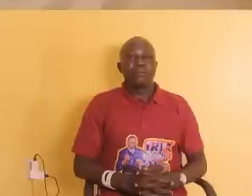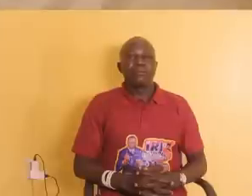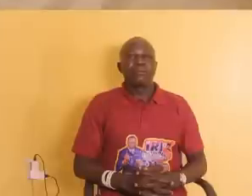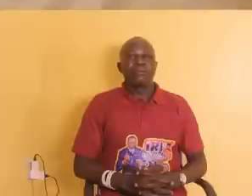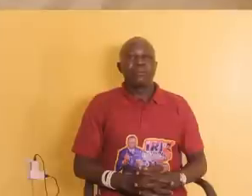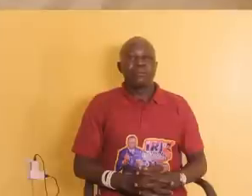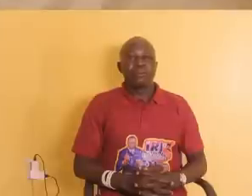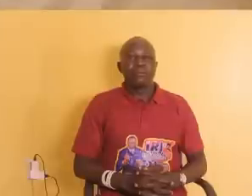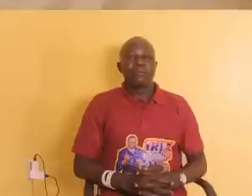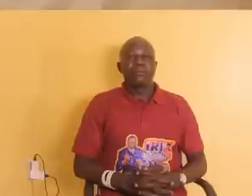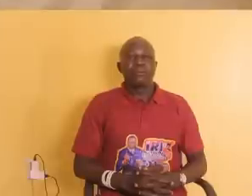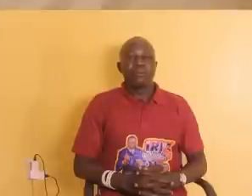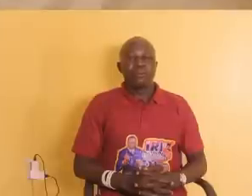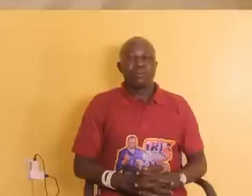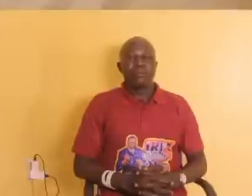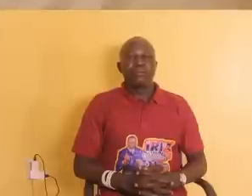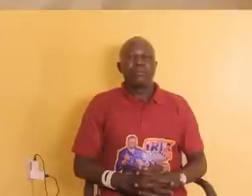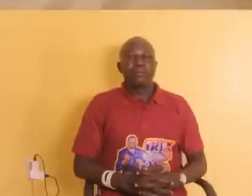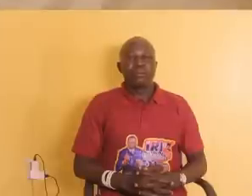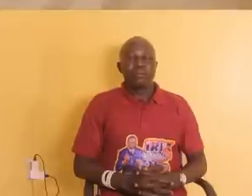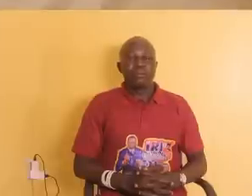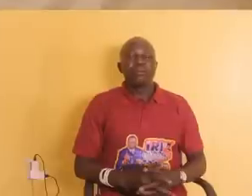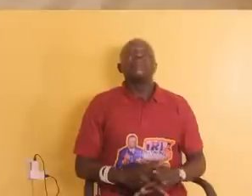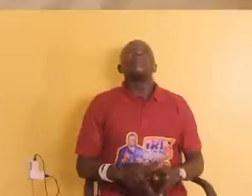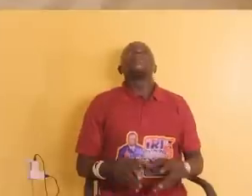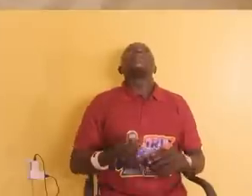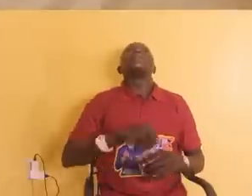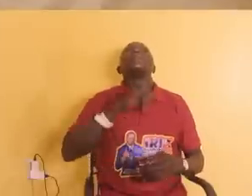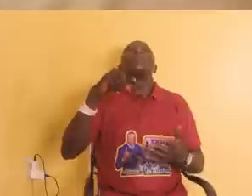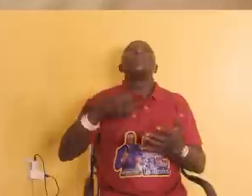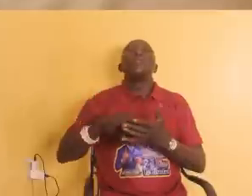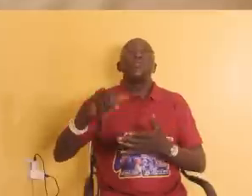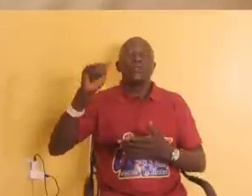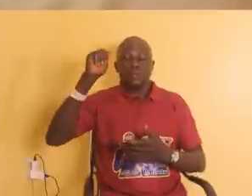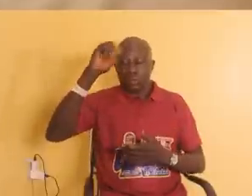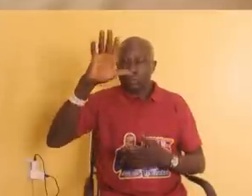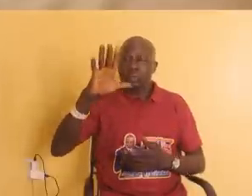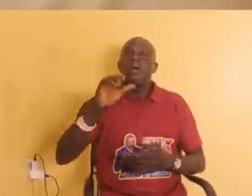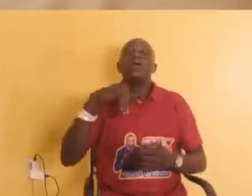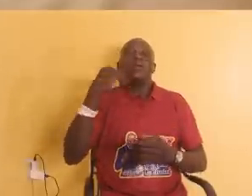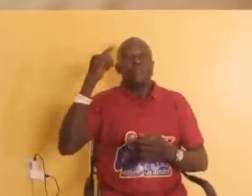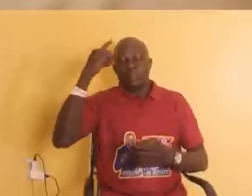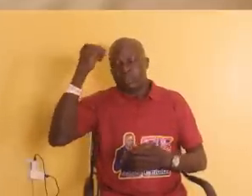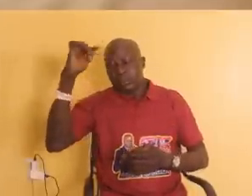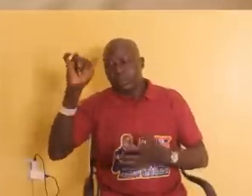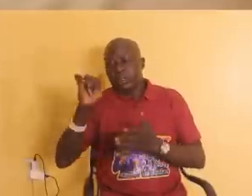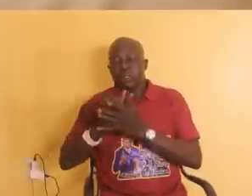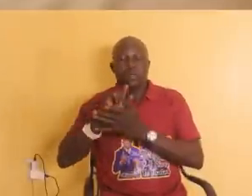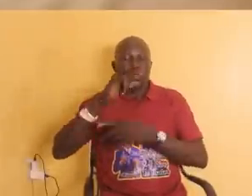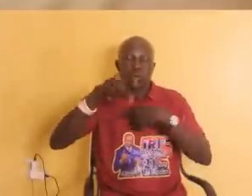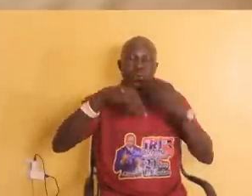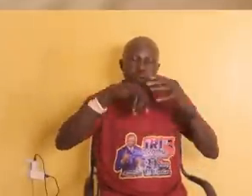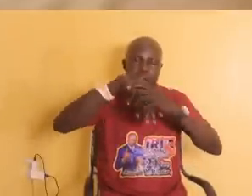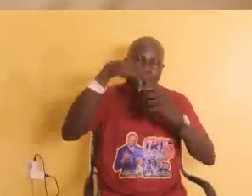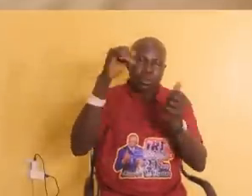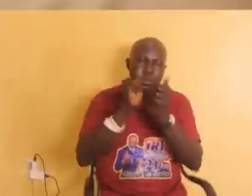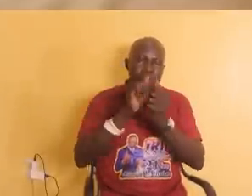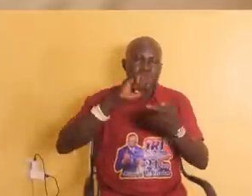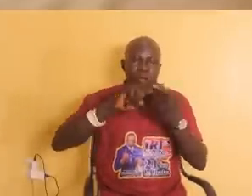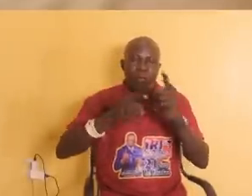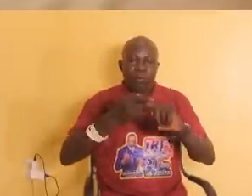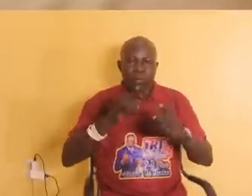si so wo pe mo da lohun ti e ibe ohun lo taji si. This woman dreamt that she went out with her friend.